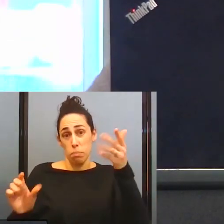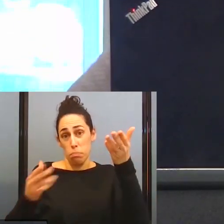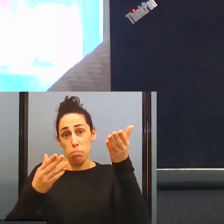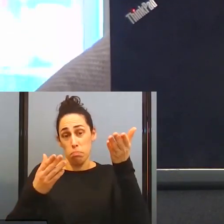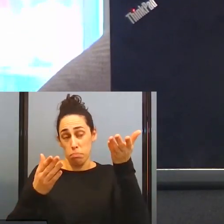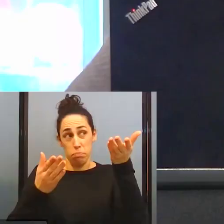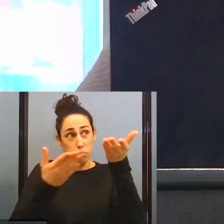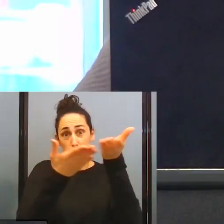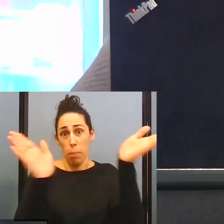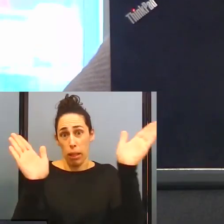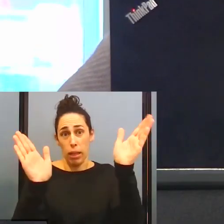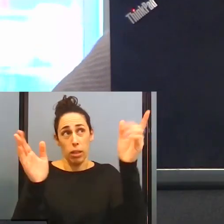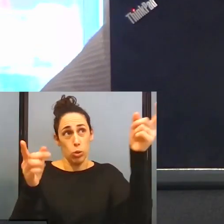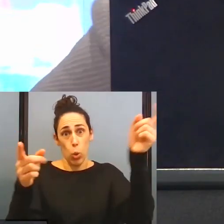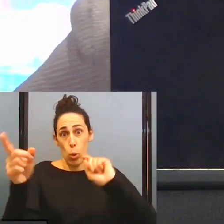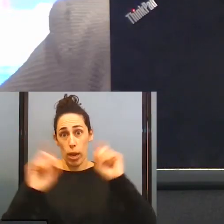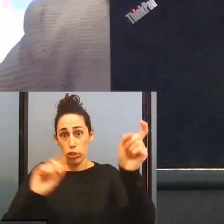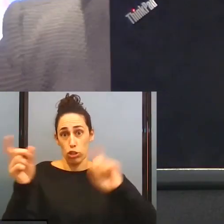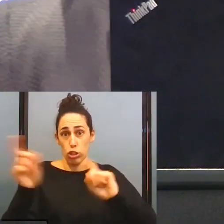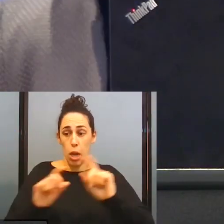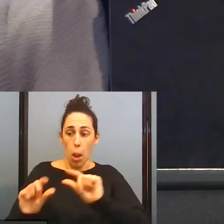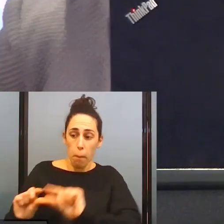that's how we use those funds as well.